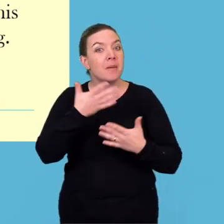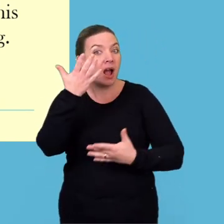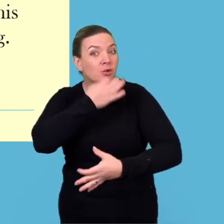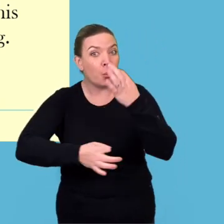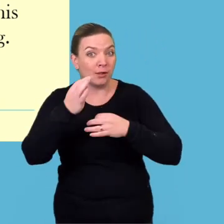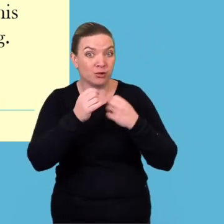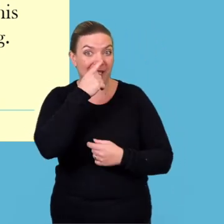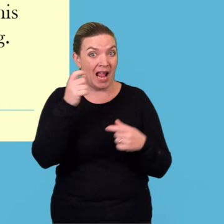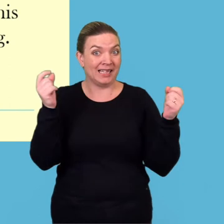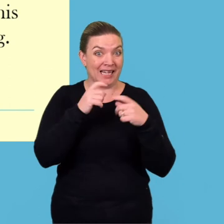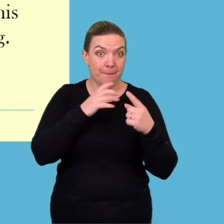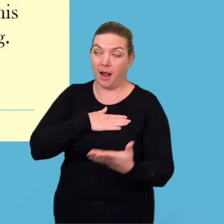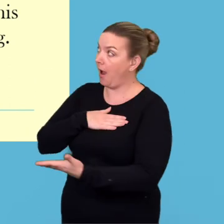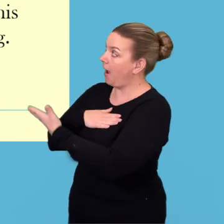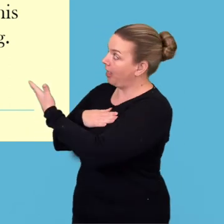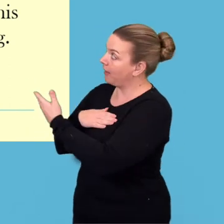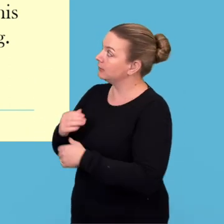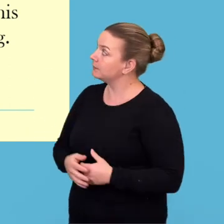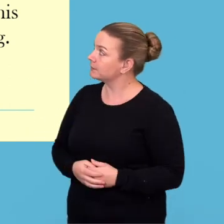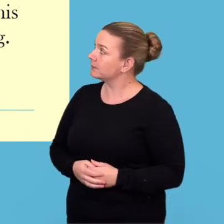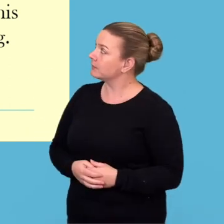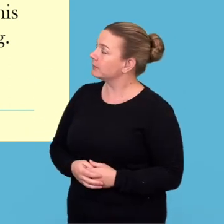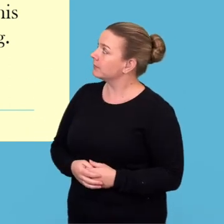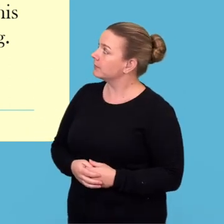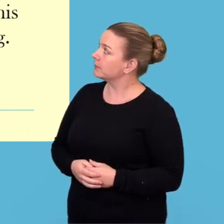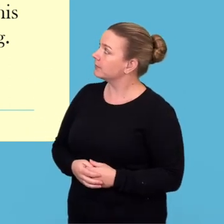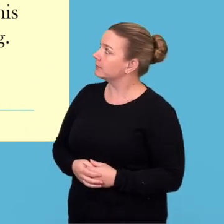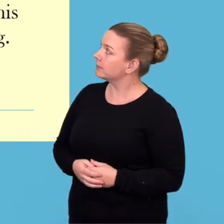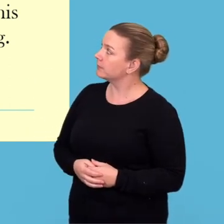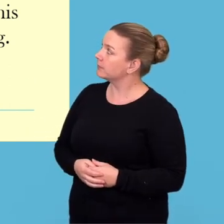you can get this from. If you have any questions, you can email us on